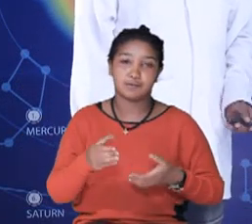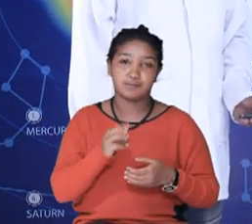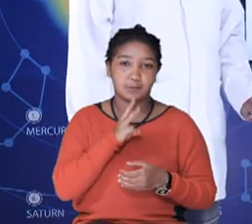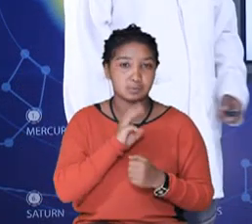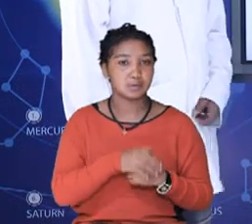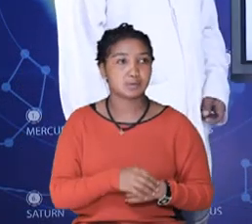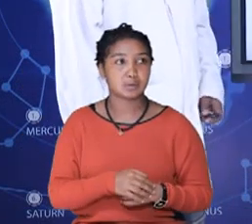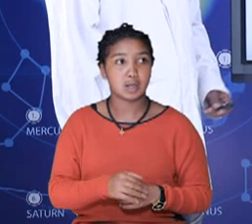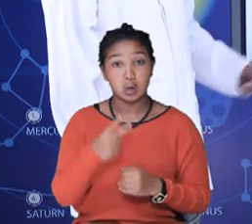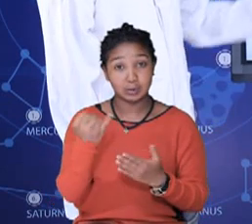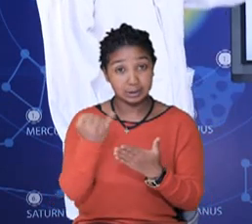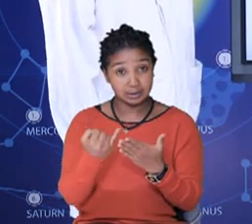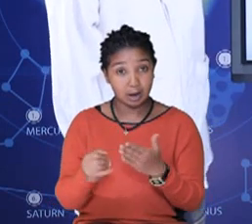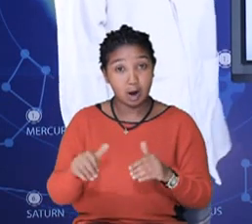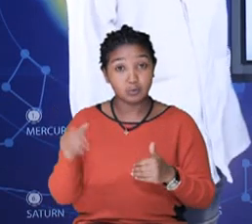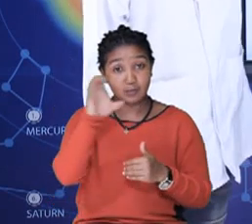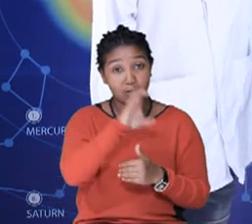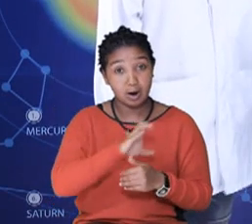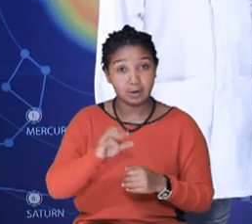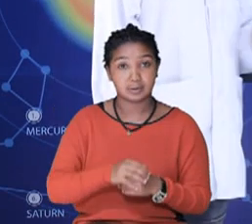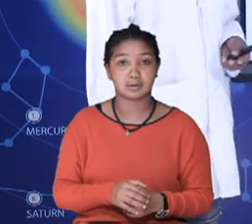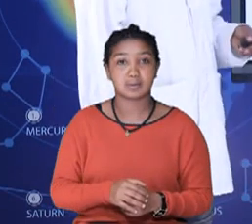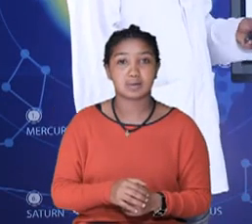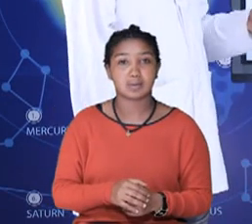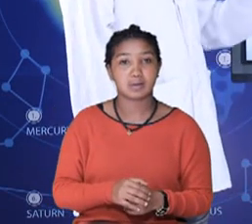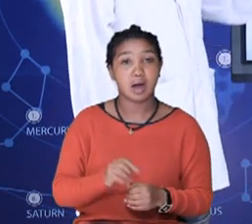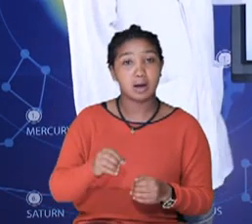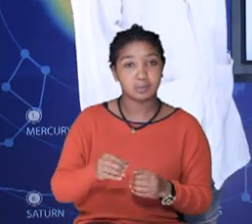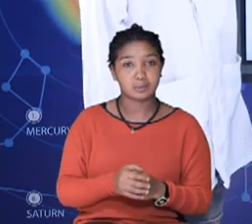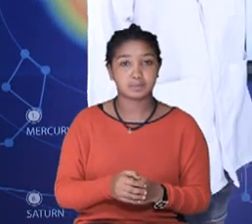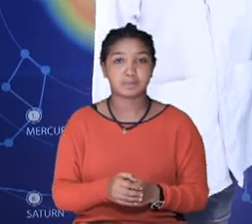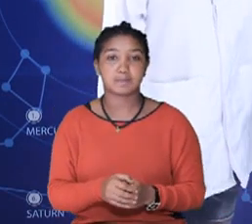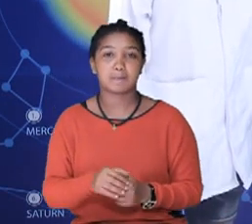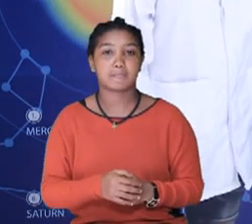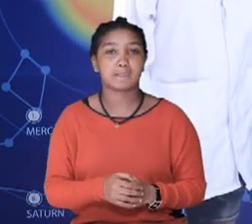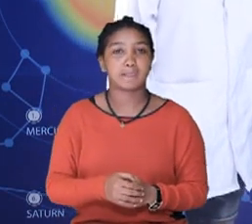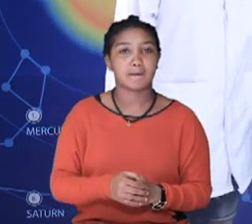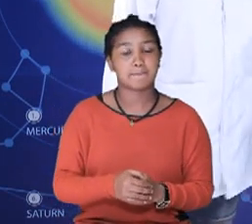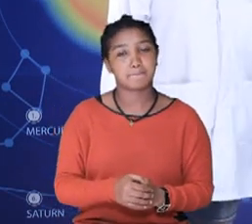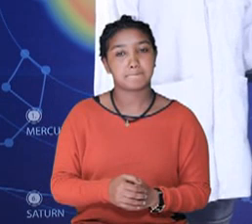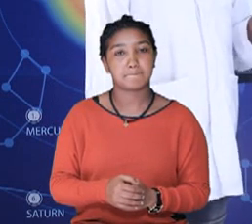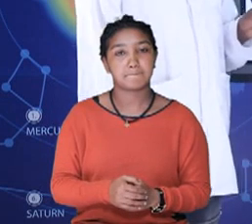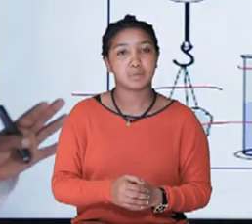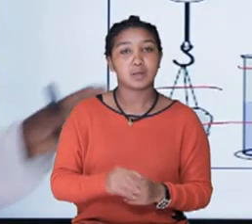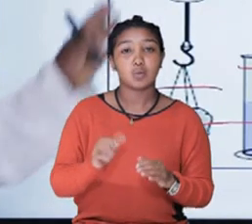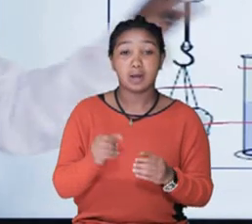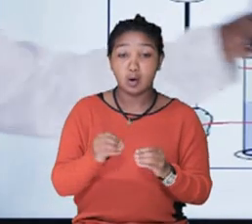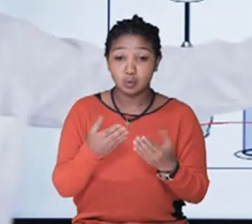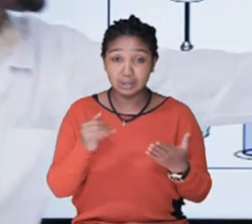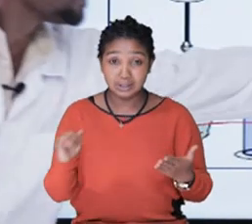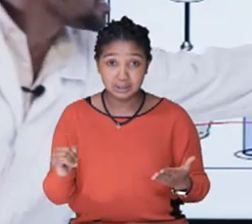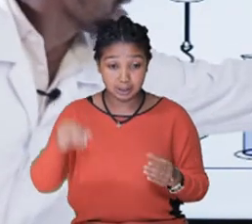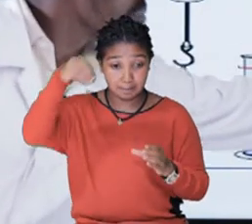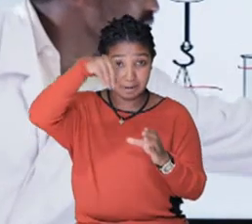fluid. Look this, how to find apparent weight. An object immersed in water appears to weightless. When